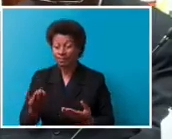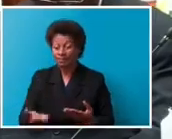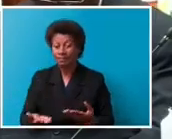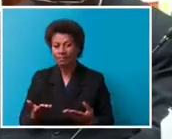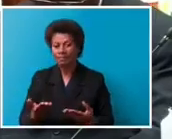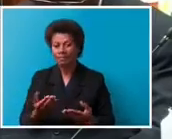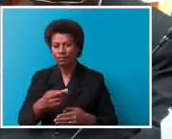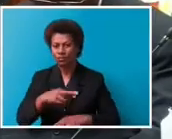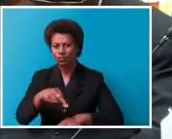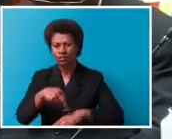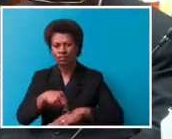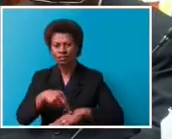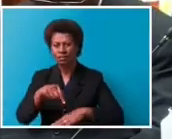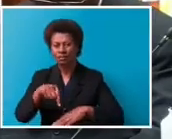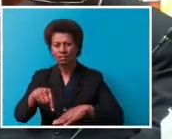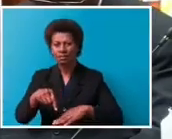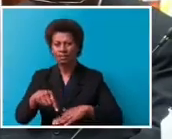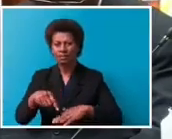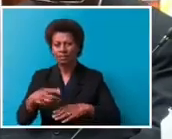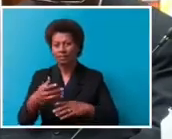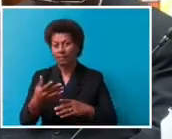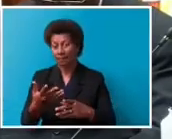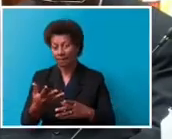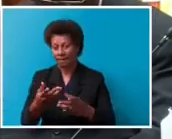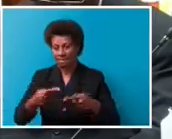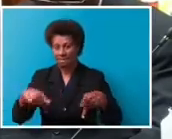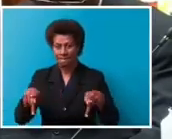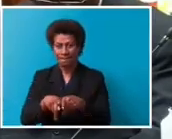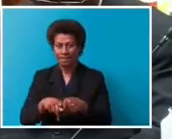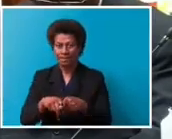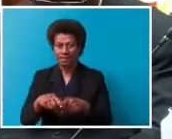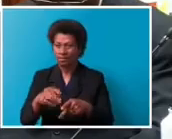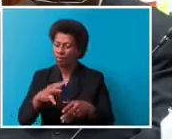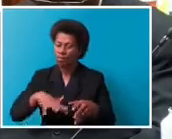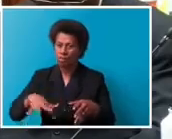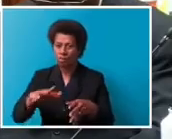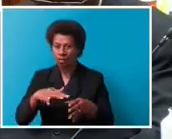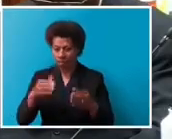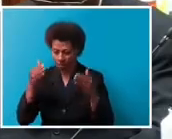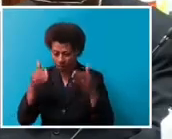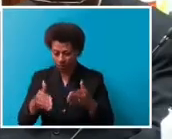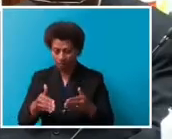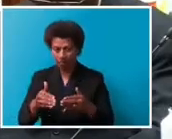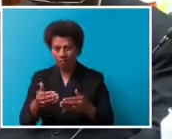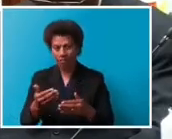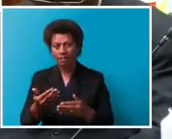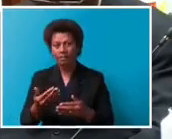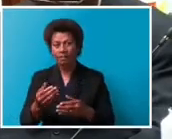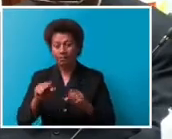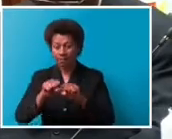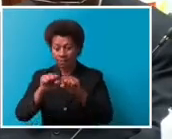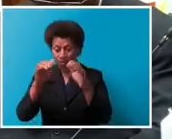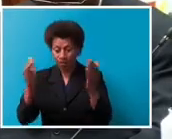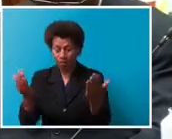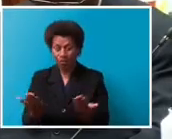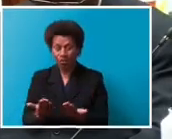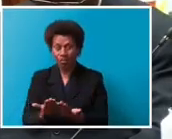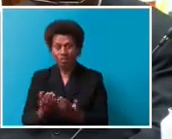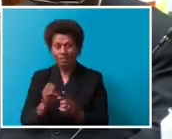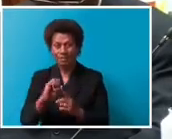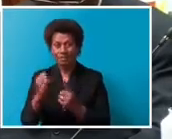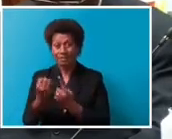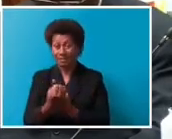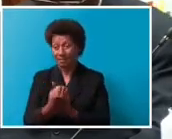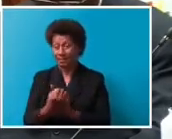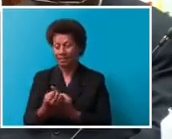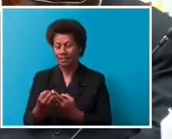hub. However, Mr. Speaker, we also live in a global environment like no other in recent